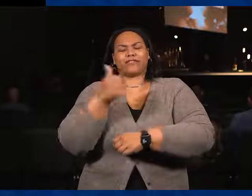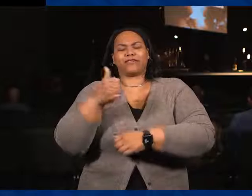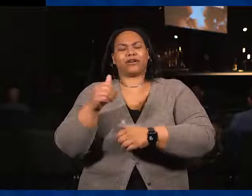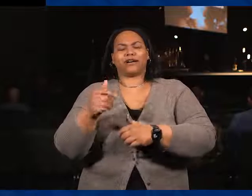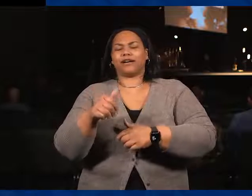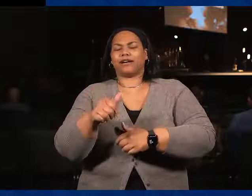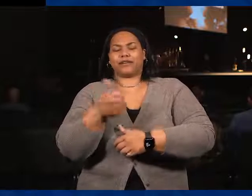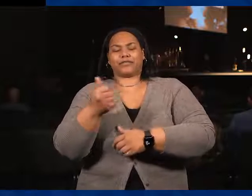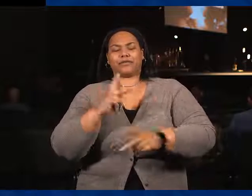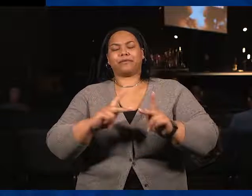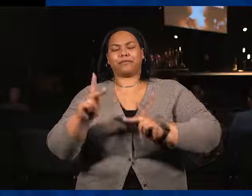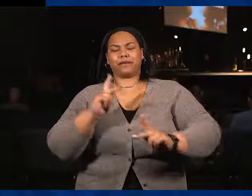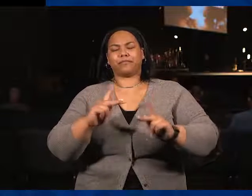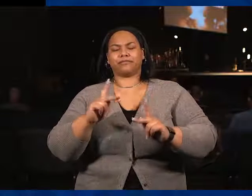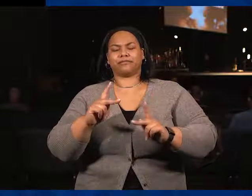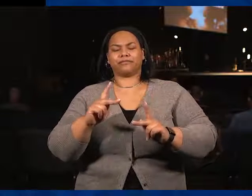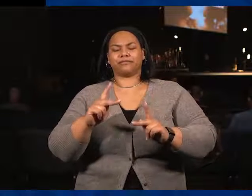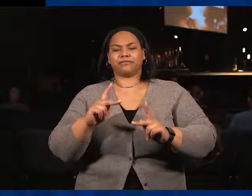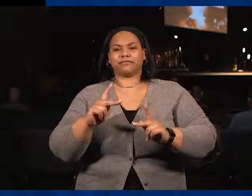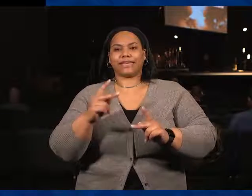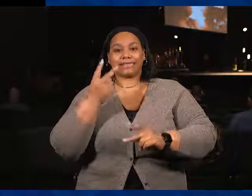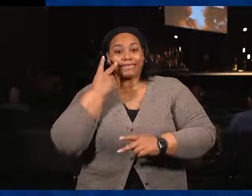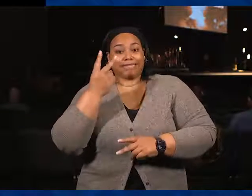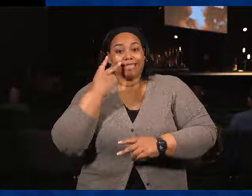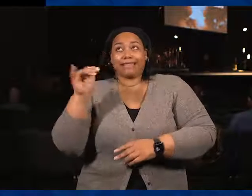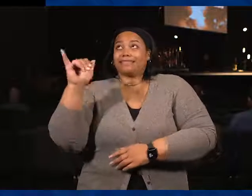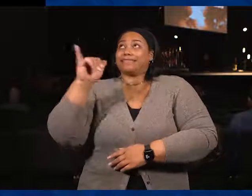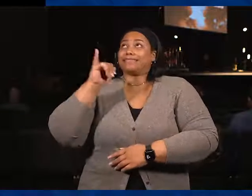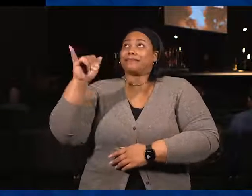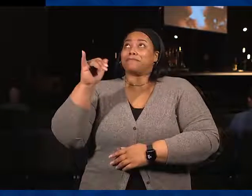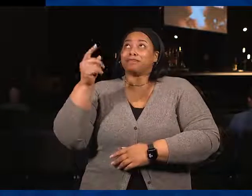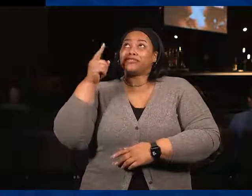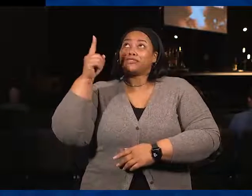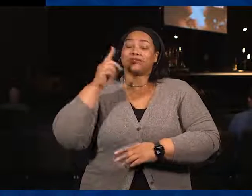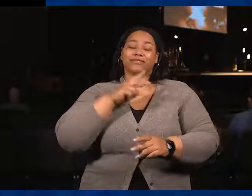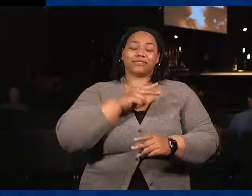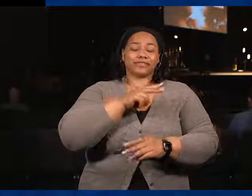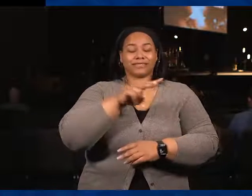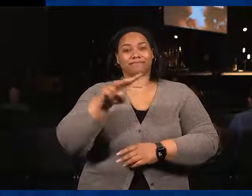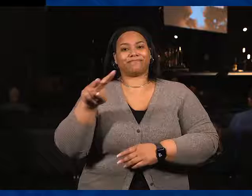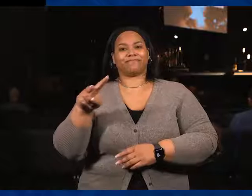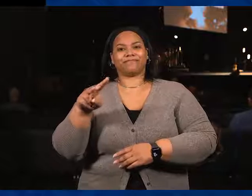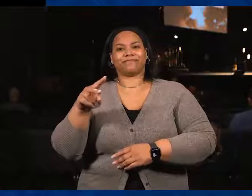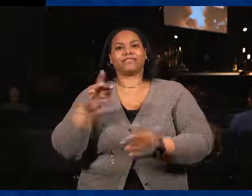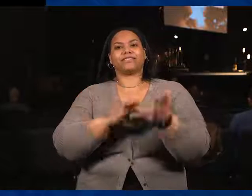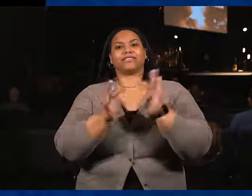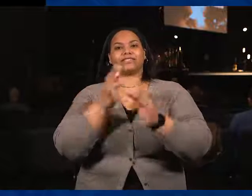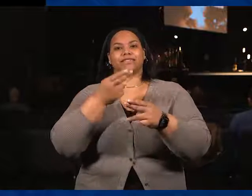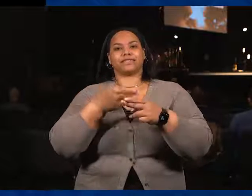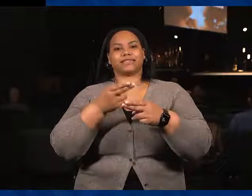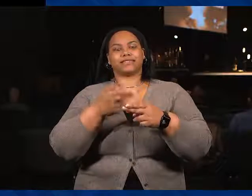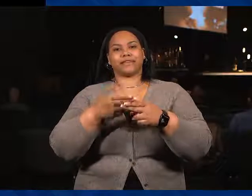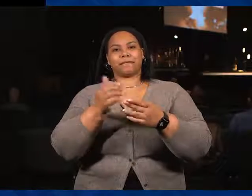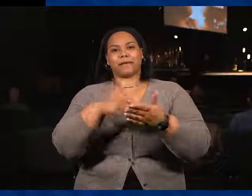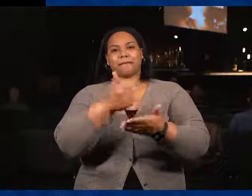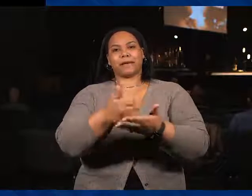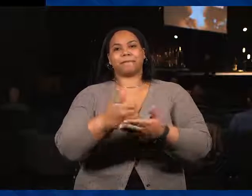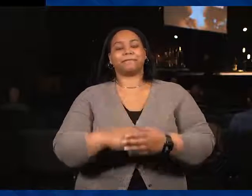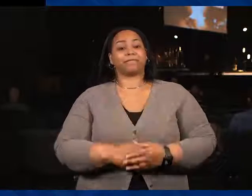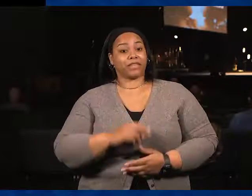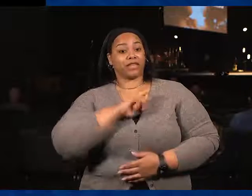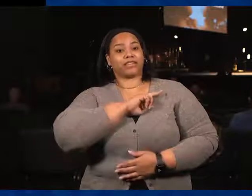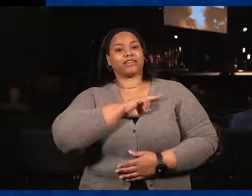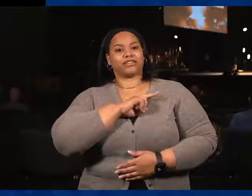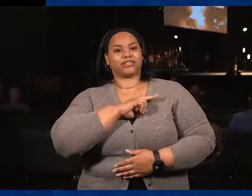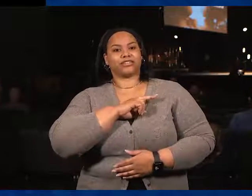your eyes, Lord. We thank you. In Jesus' name we pray, amen. So the ushers are gonna come down, they're gonna